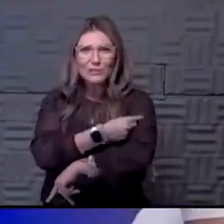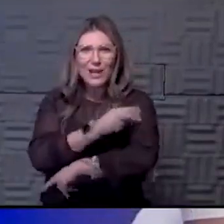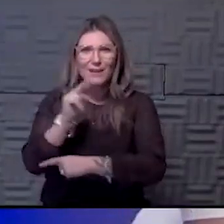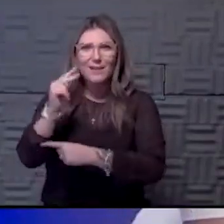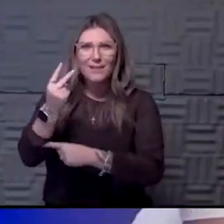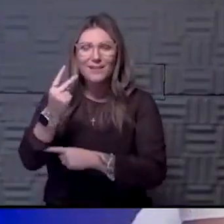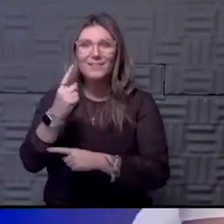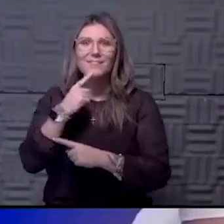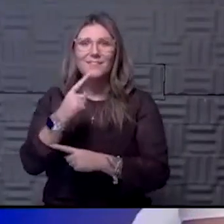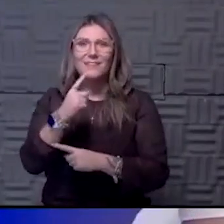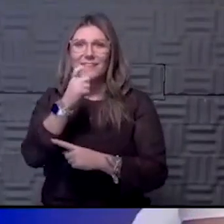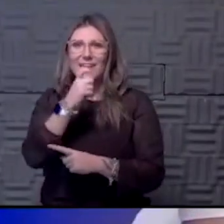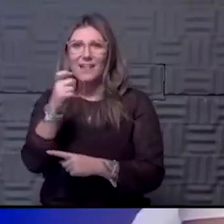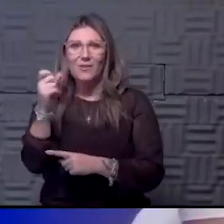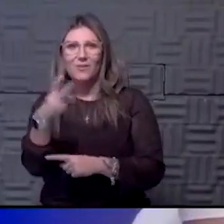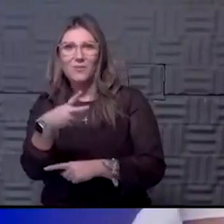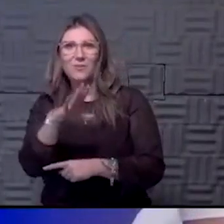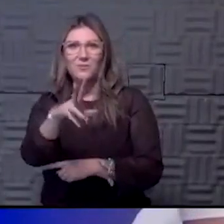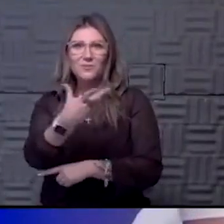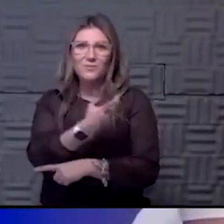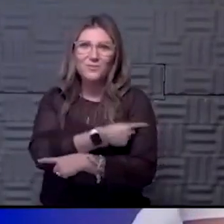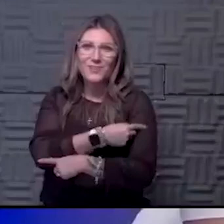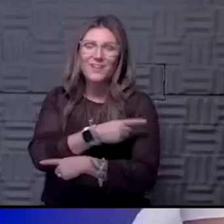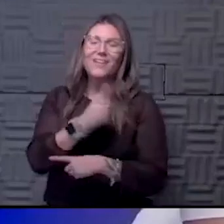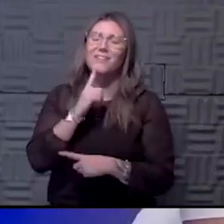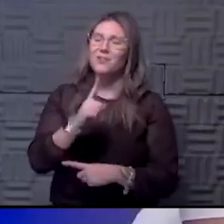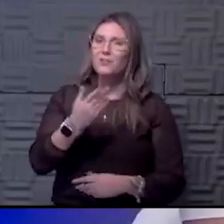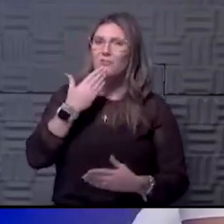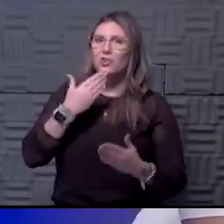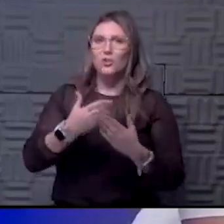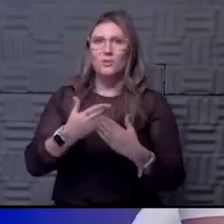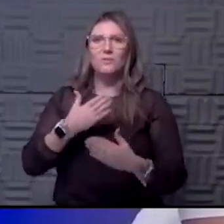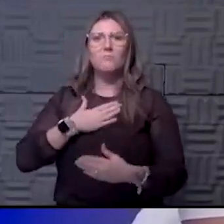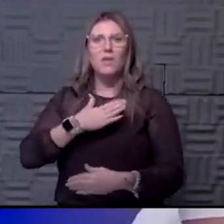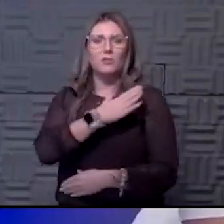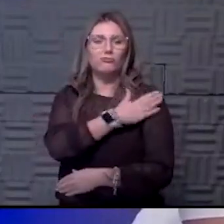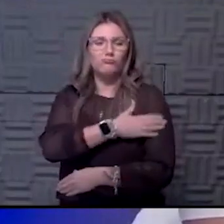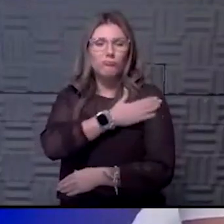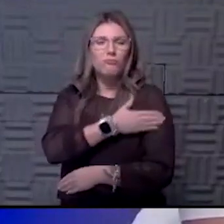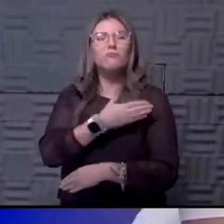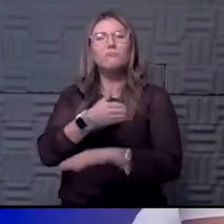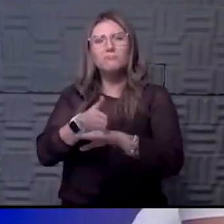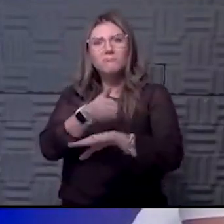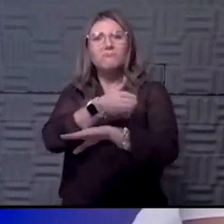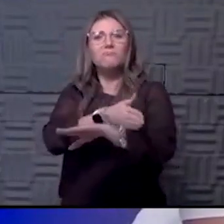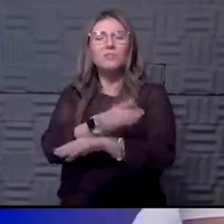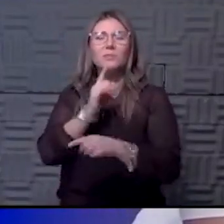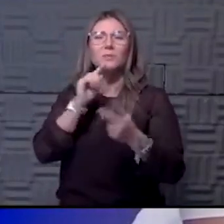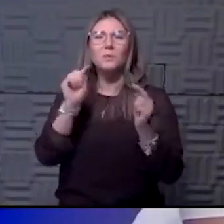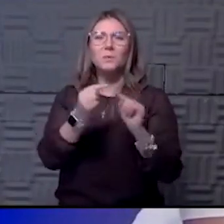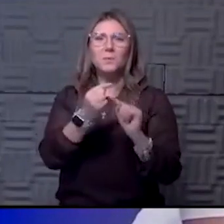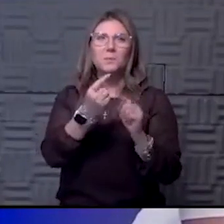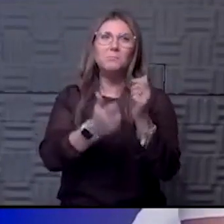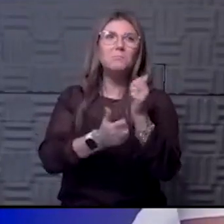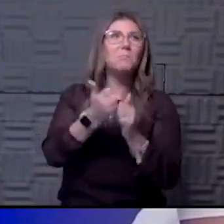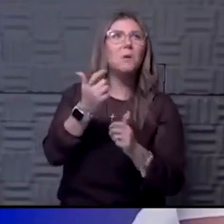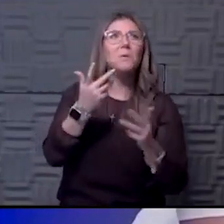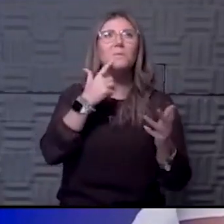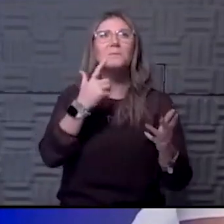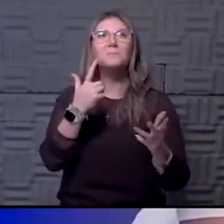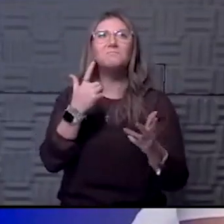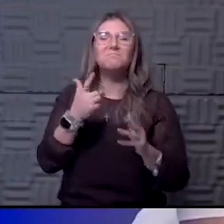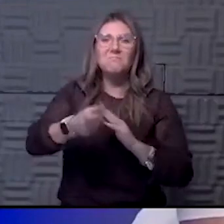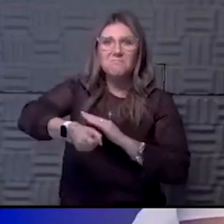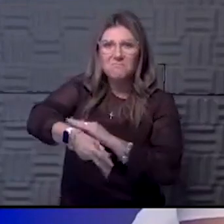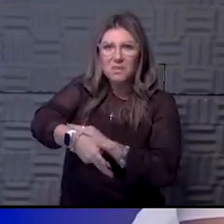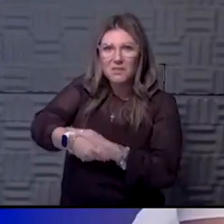Yeah. You did not throw away your shot. How you feeling? No. I feel good. My shoulder does feel better. Probably hurt the most, about midnight last